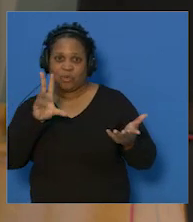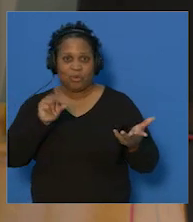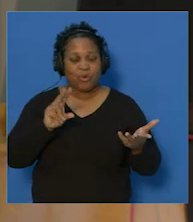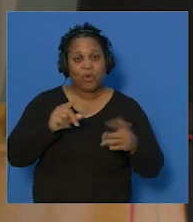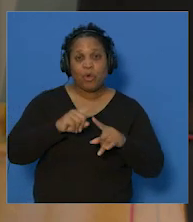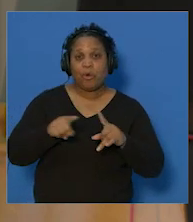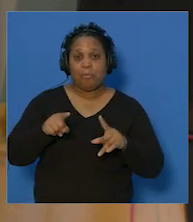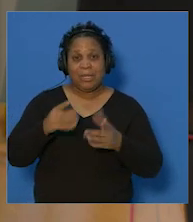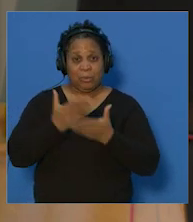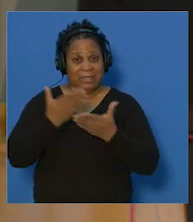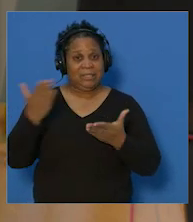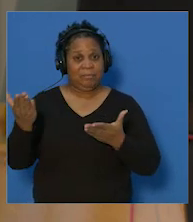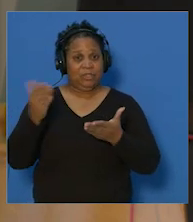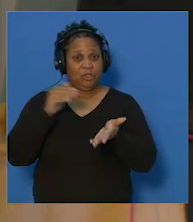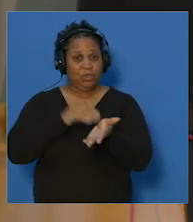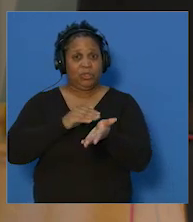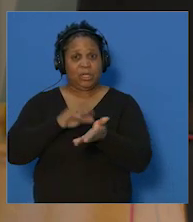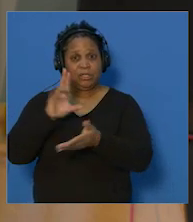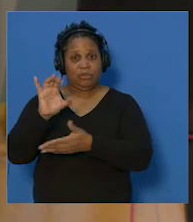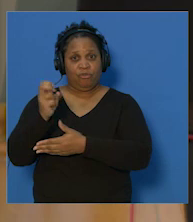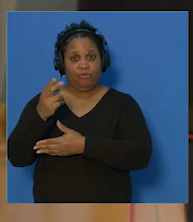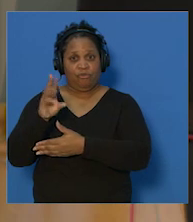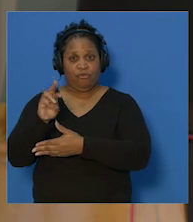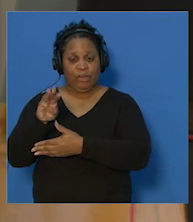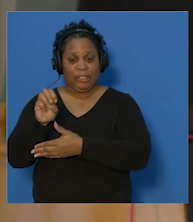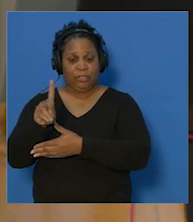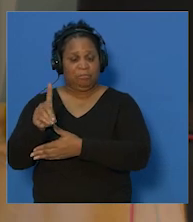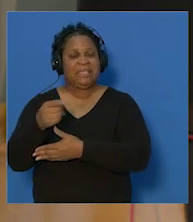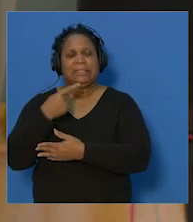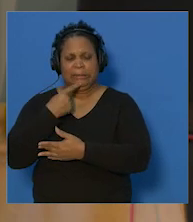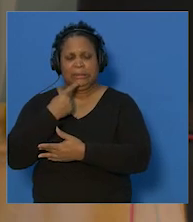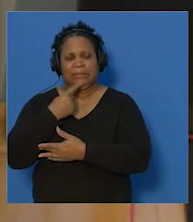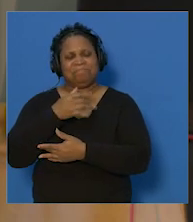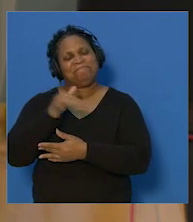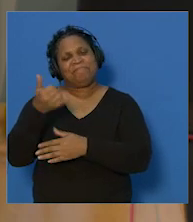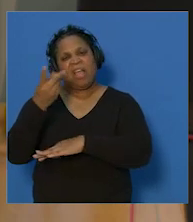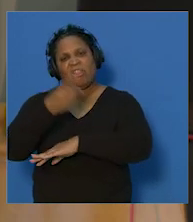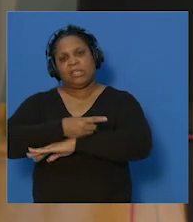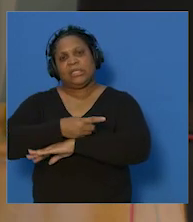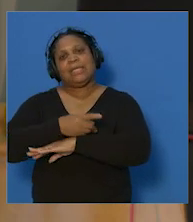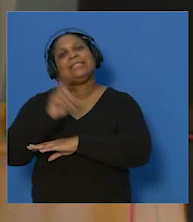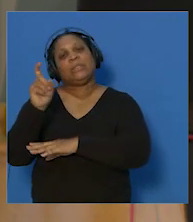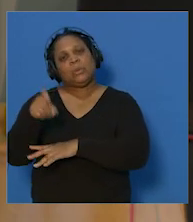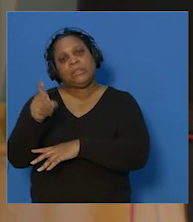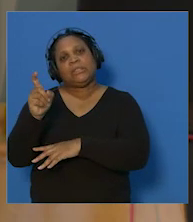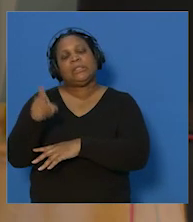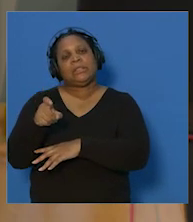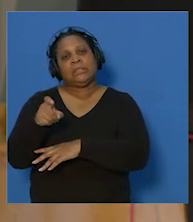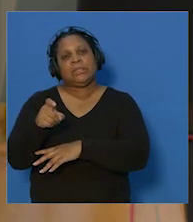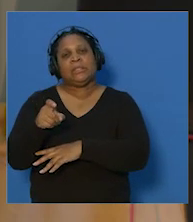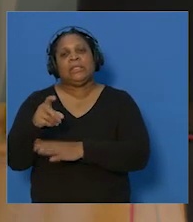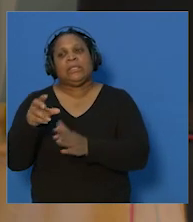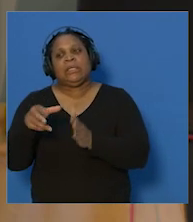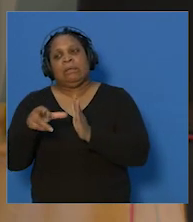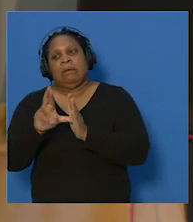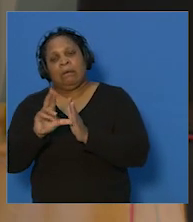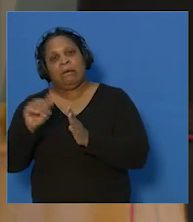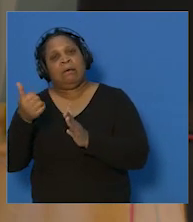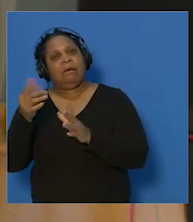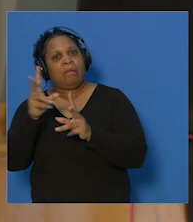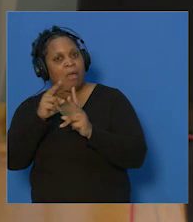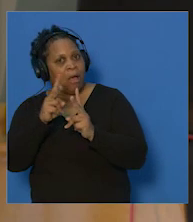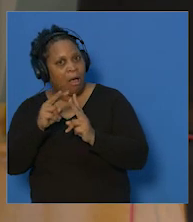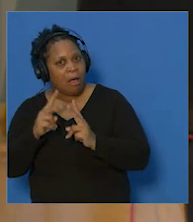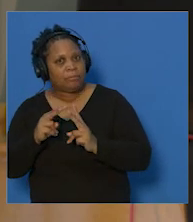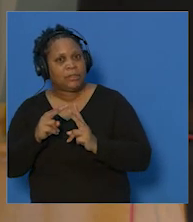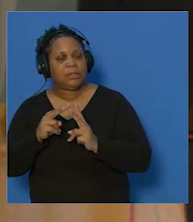by Dr. Richmond when he was here the other day, and he spoke about the need to look at other options and certain